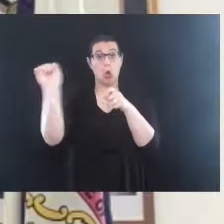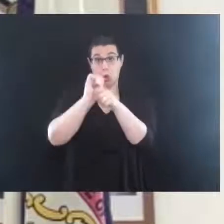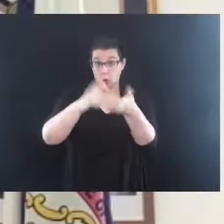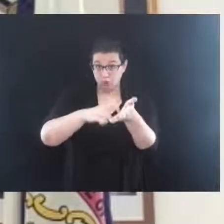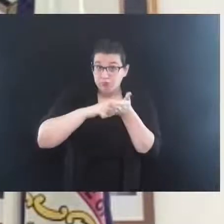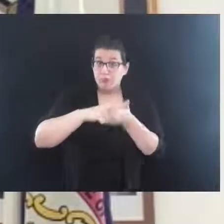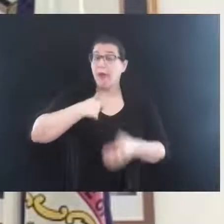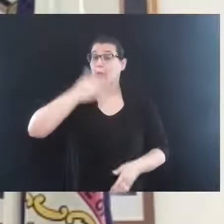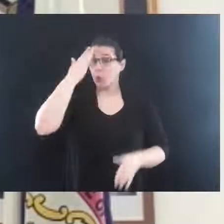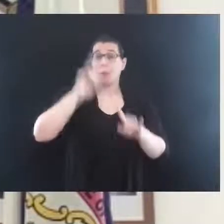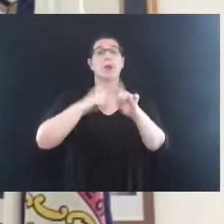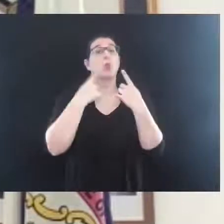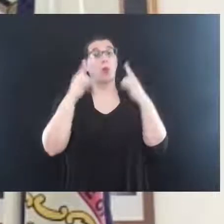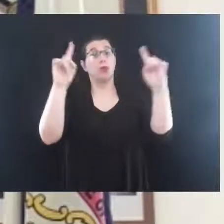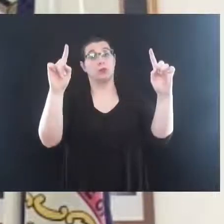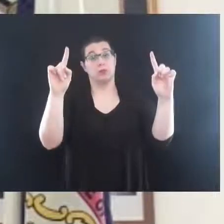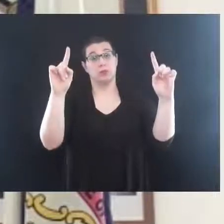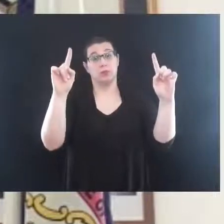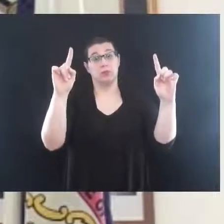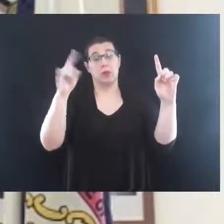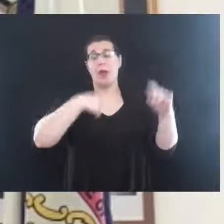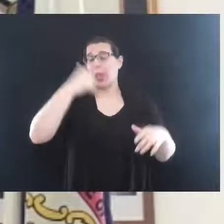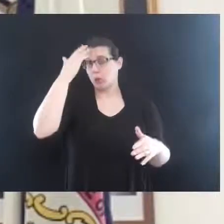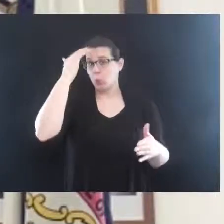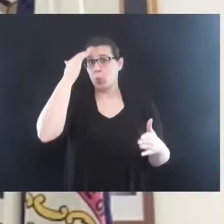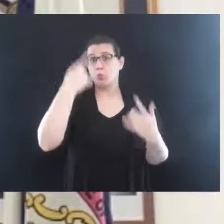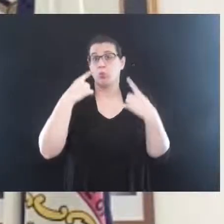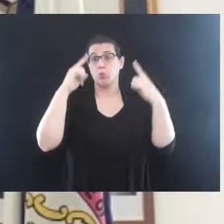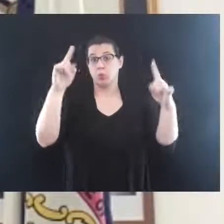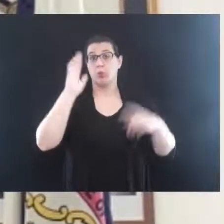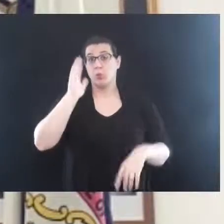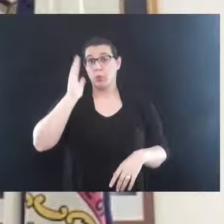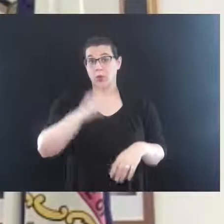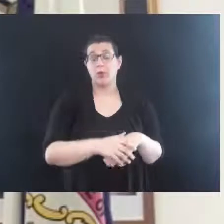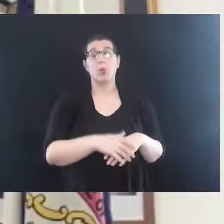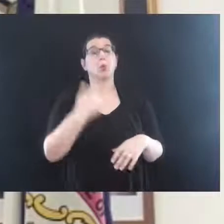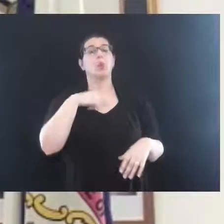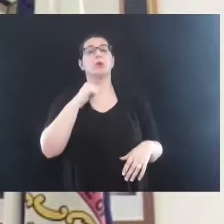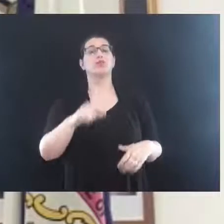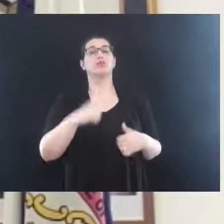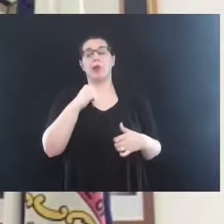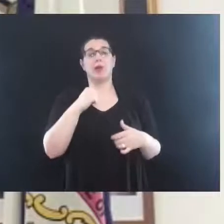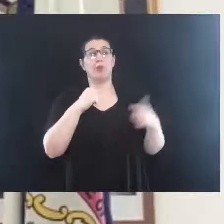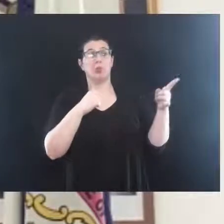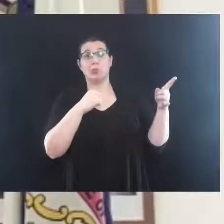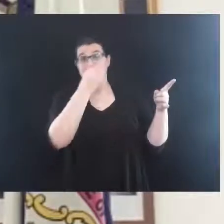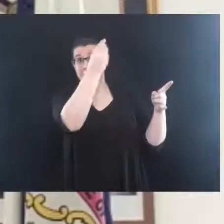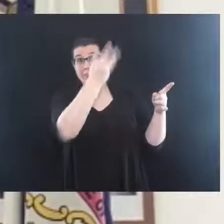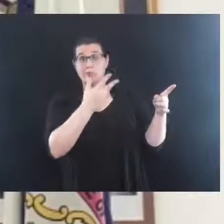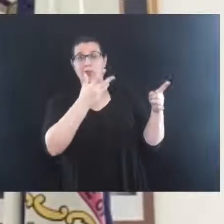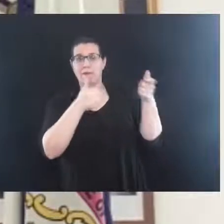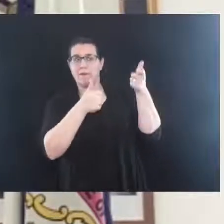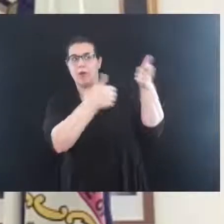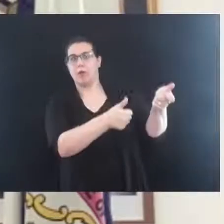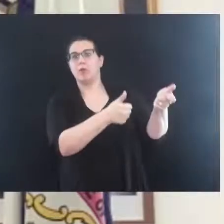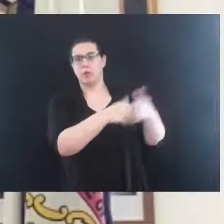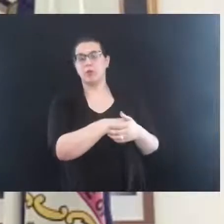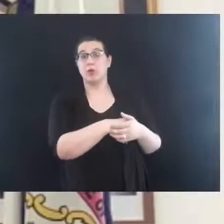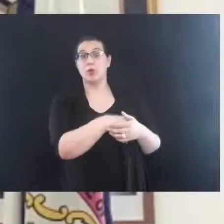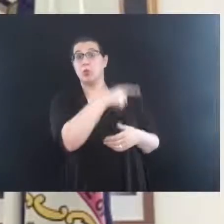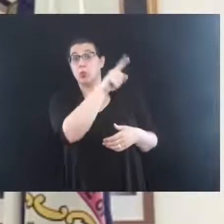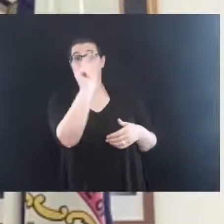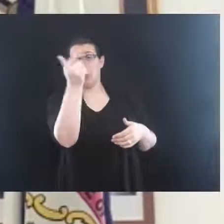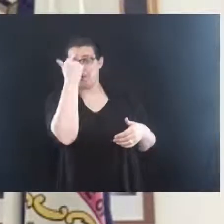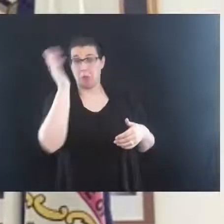that they work. And we are proud to follow your leadership. And frankly, Governor Justice, when I first heard you a